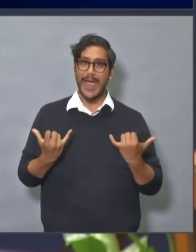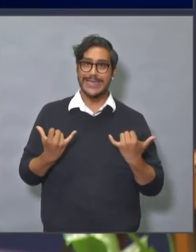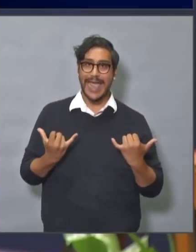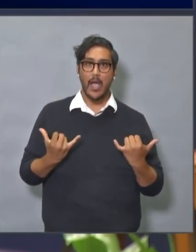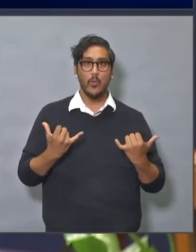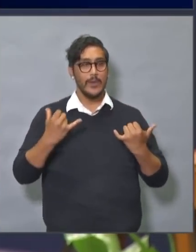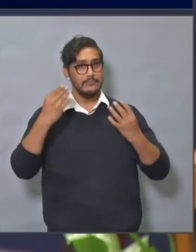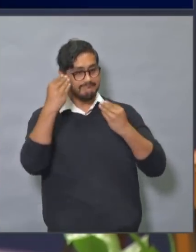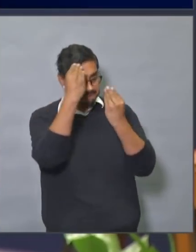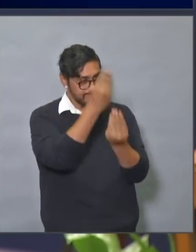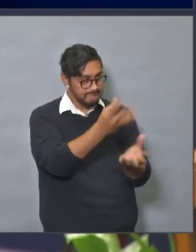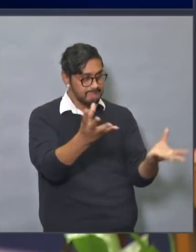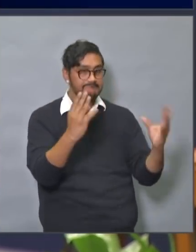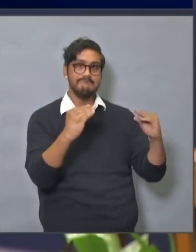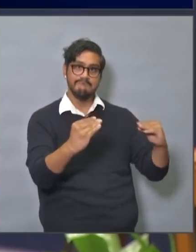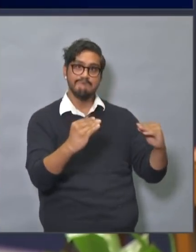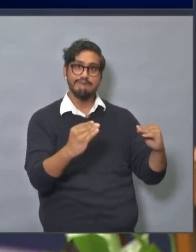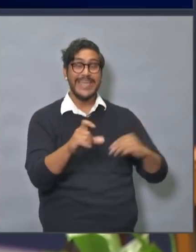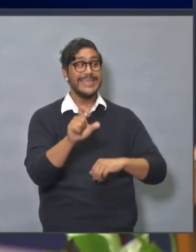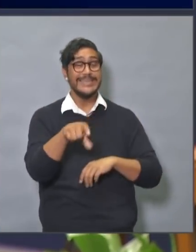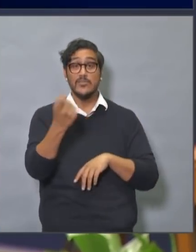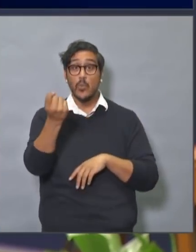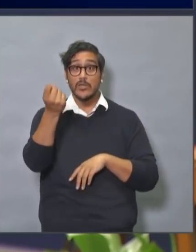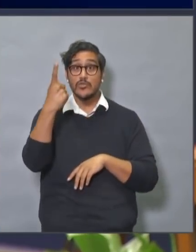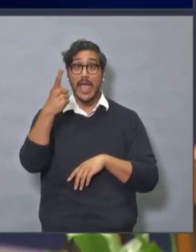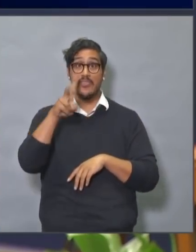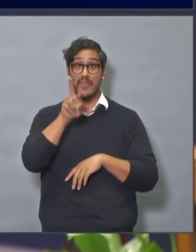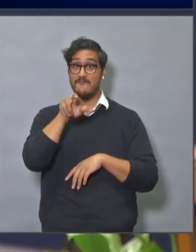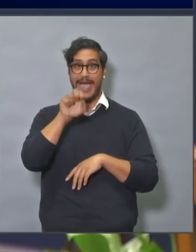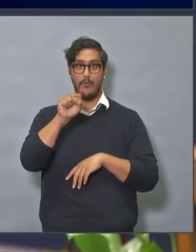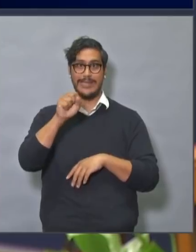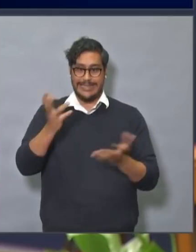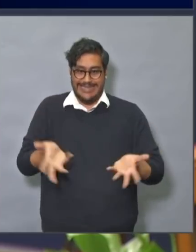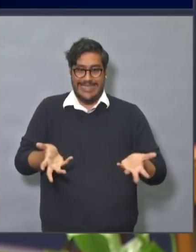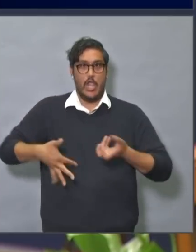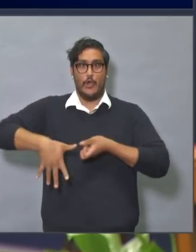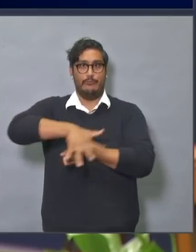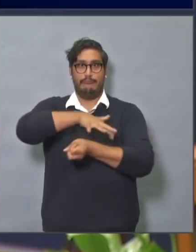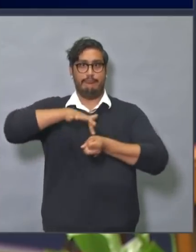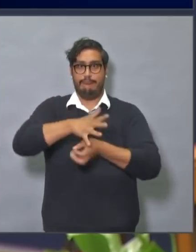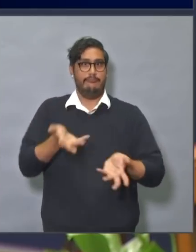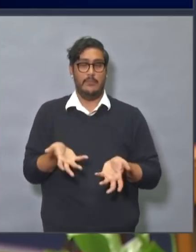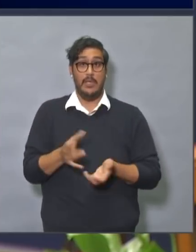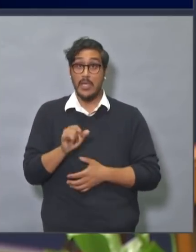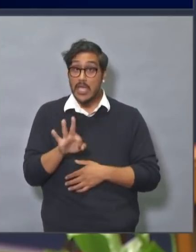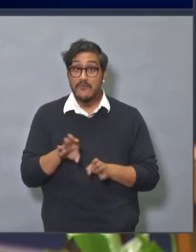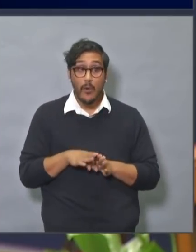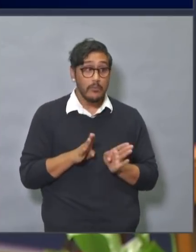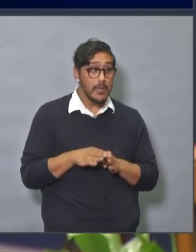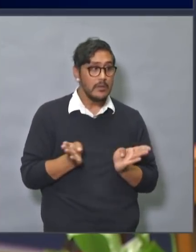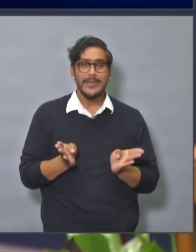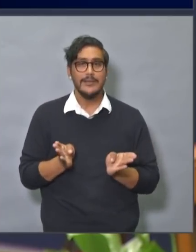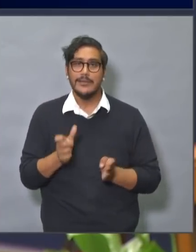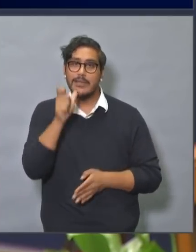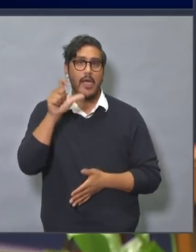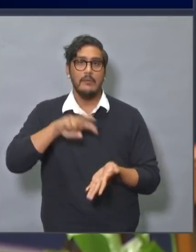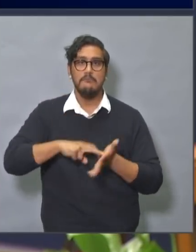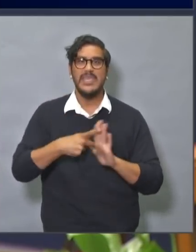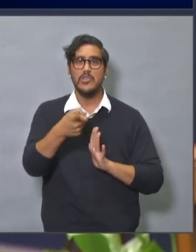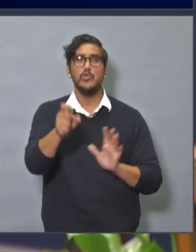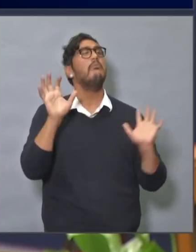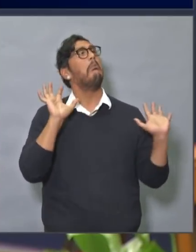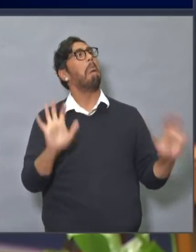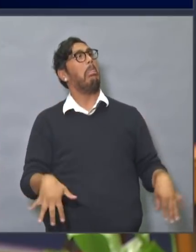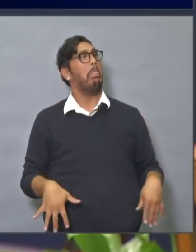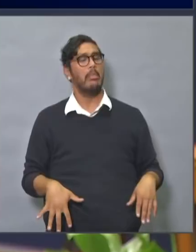which means that we have to recognize that the virus is in the community, and even as we begin to reopen, it does not mean you can let your guard down. It means that if you